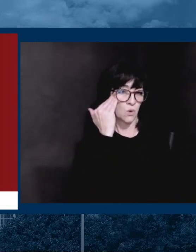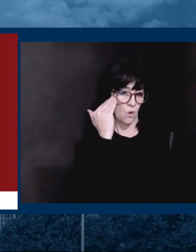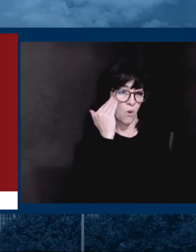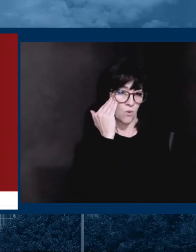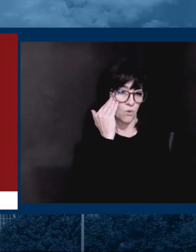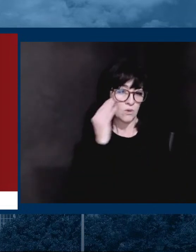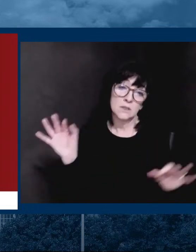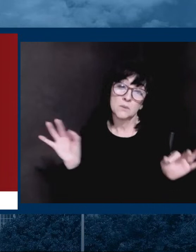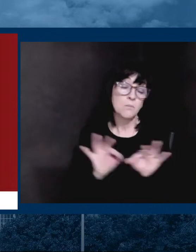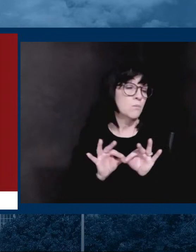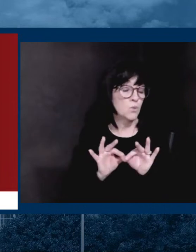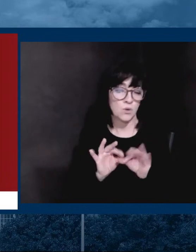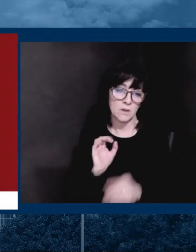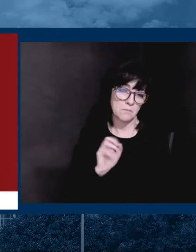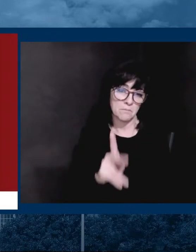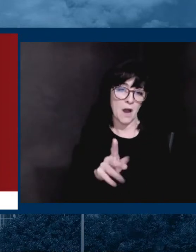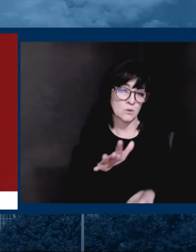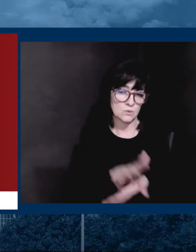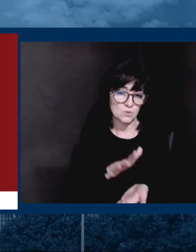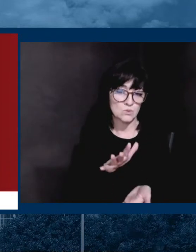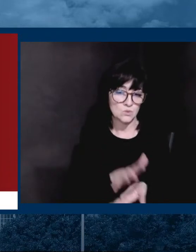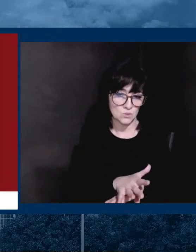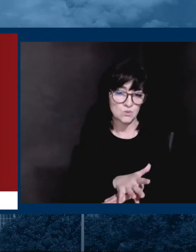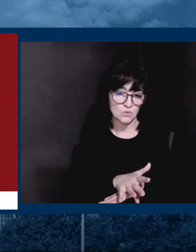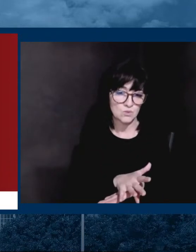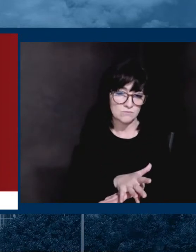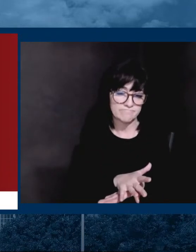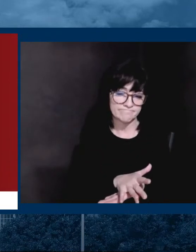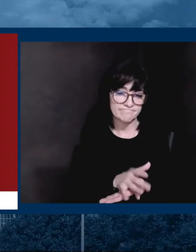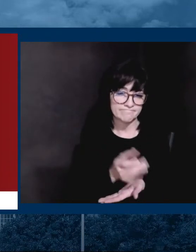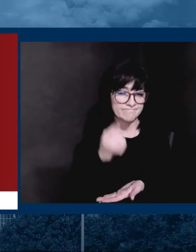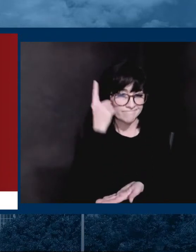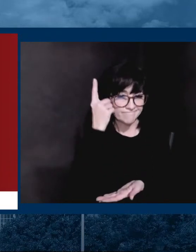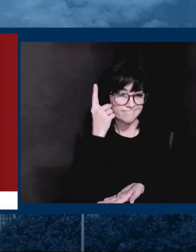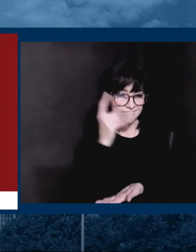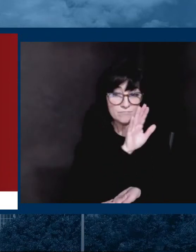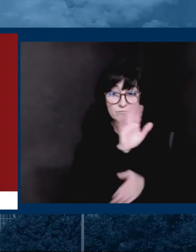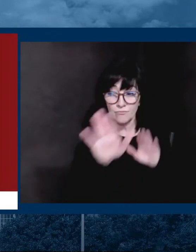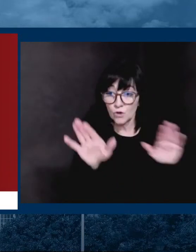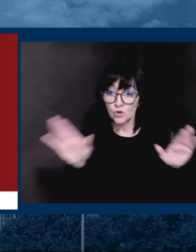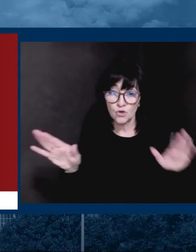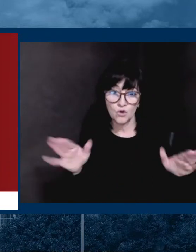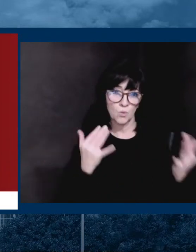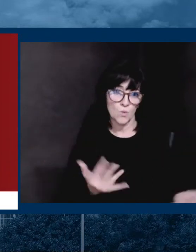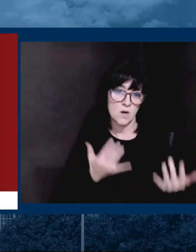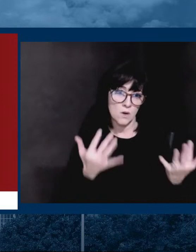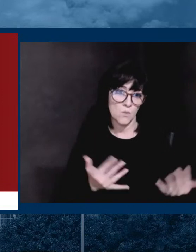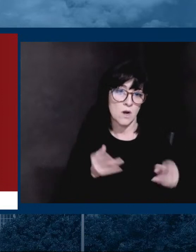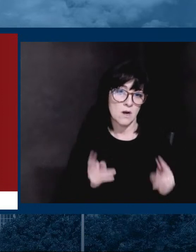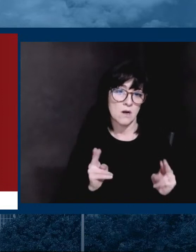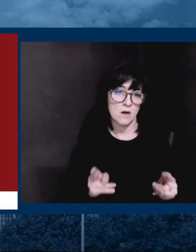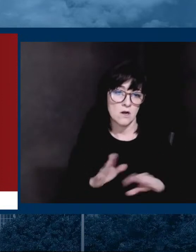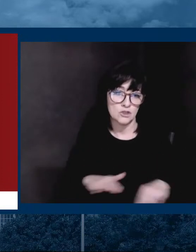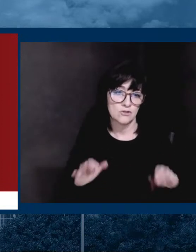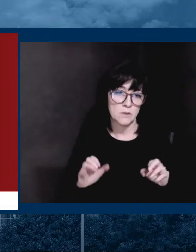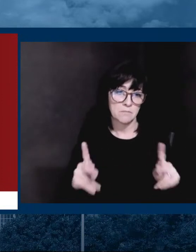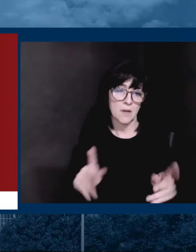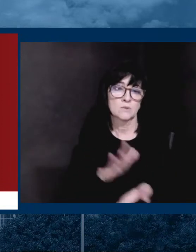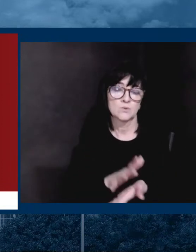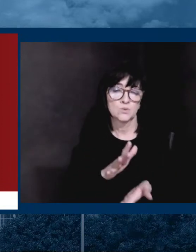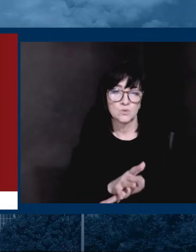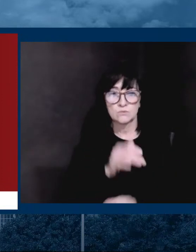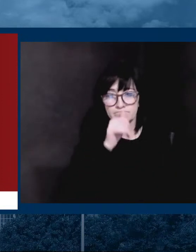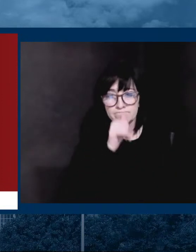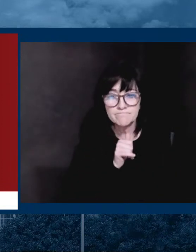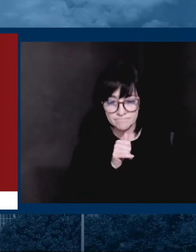more productive. Thank you for your forbearance. As we, some patients required for the next